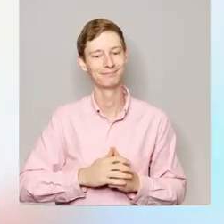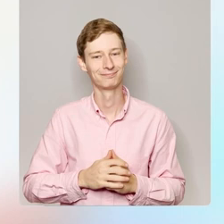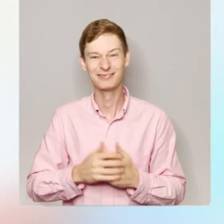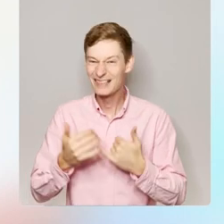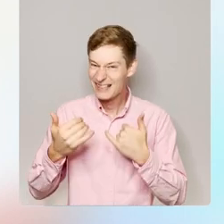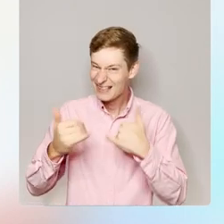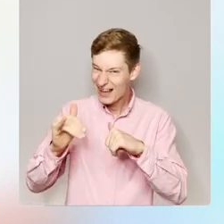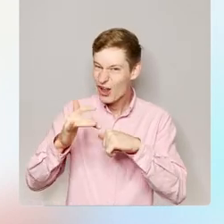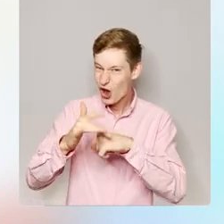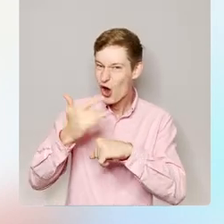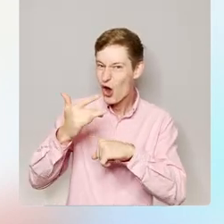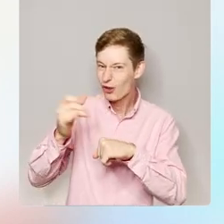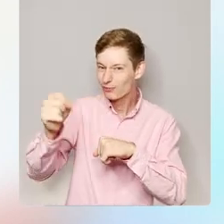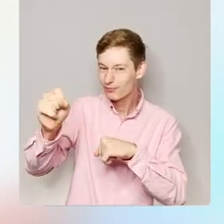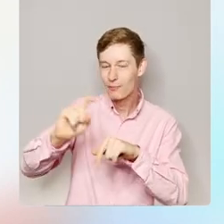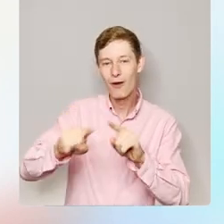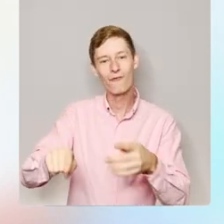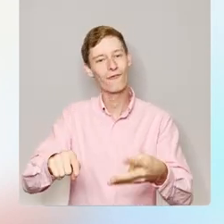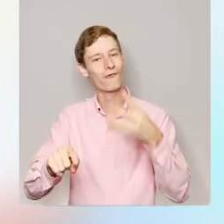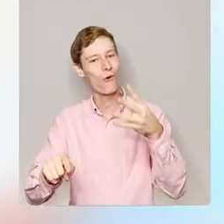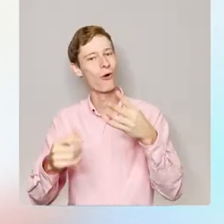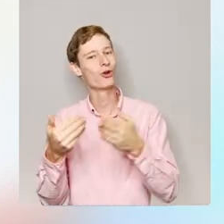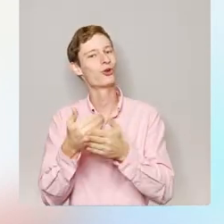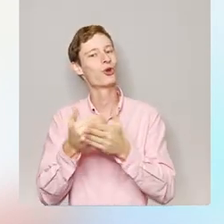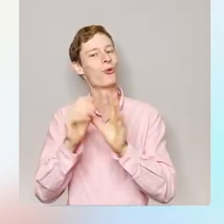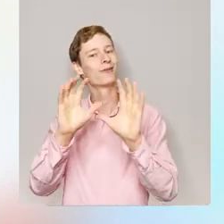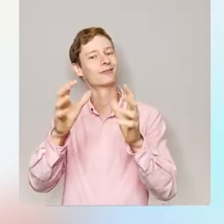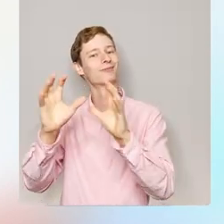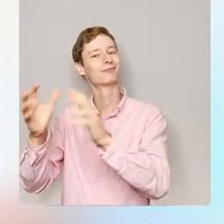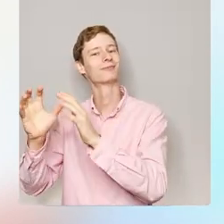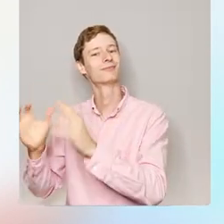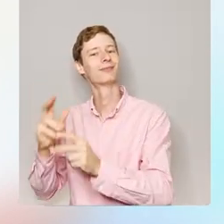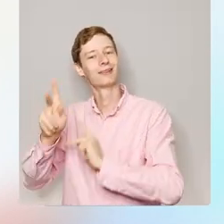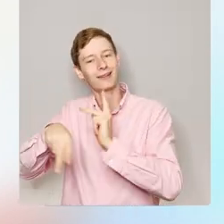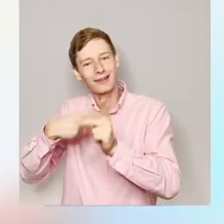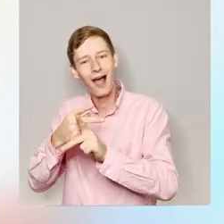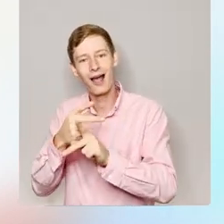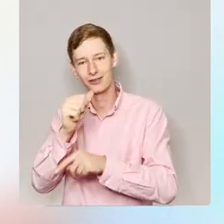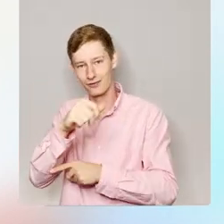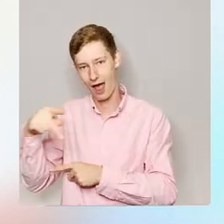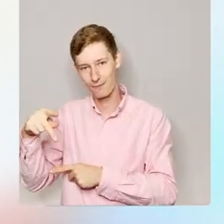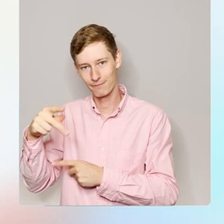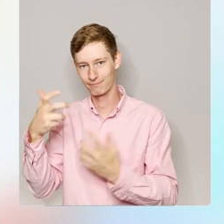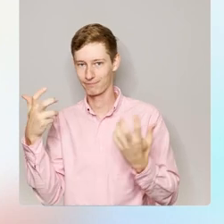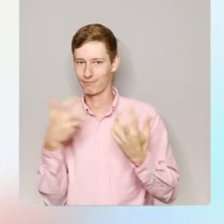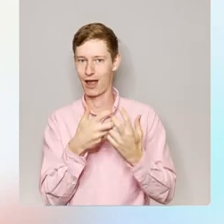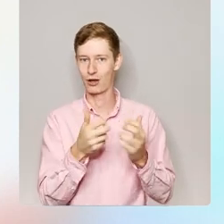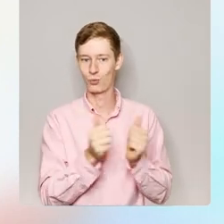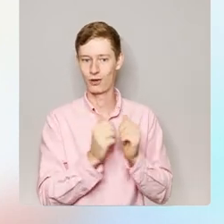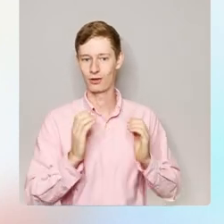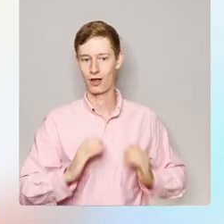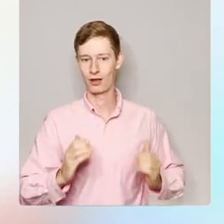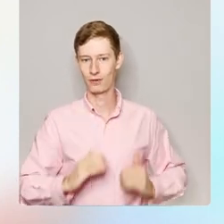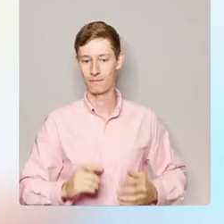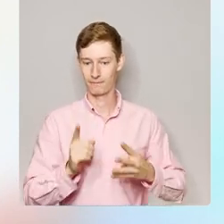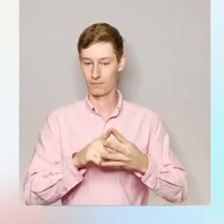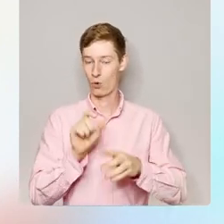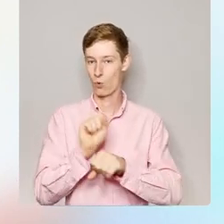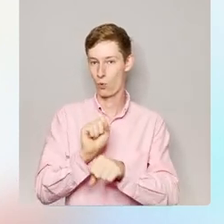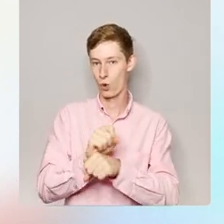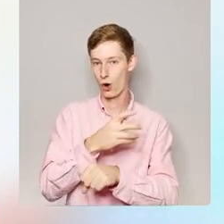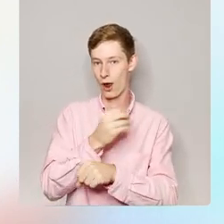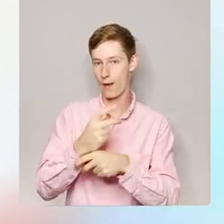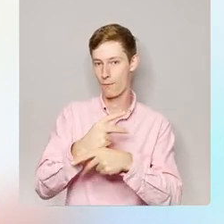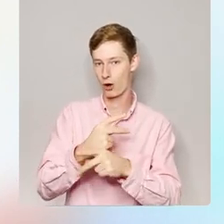While it's still early days, here are four categories that we find are really resonating with customers. One, work and productivity